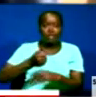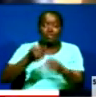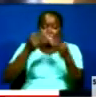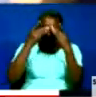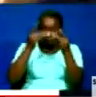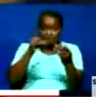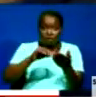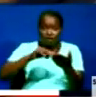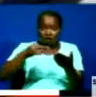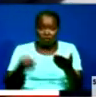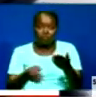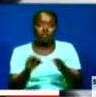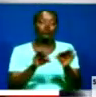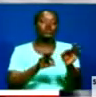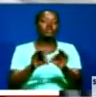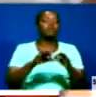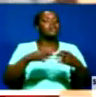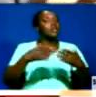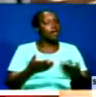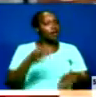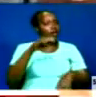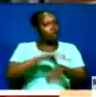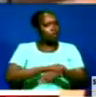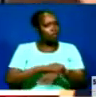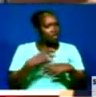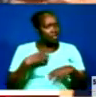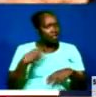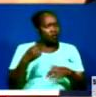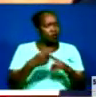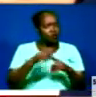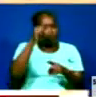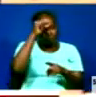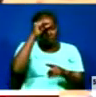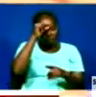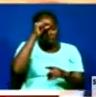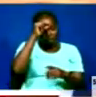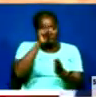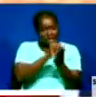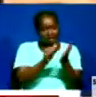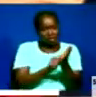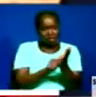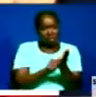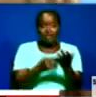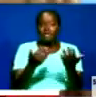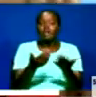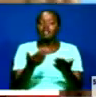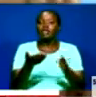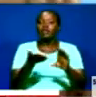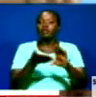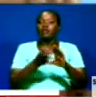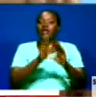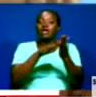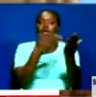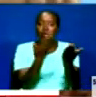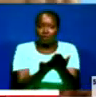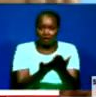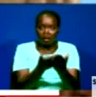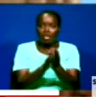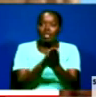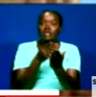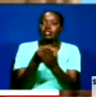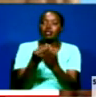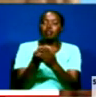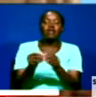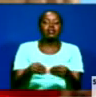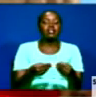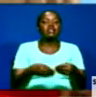failed to explain how he acquired the wealth from government agencies, prompting him to file an appeal. The money was forfeited to the